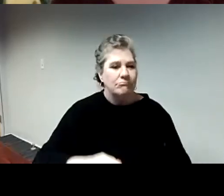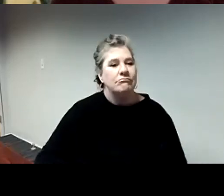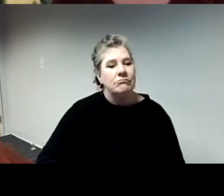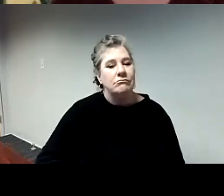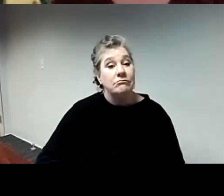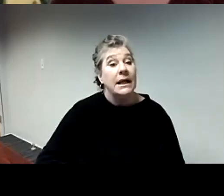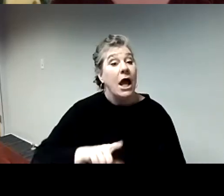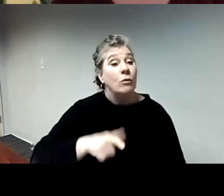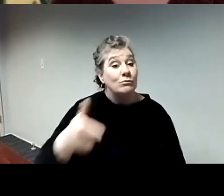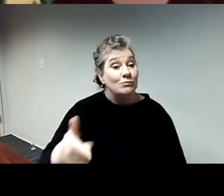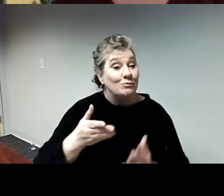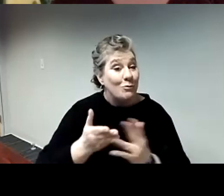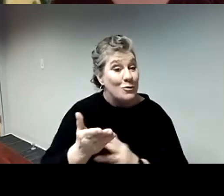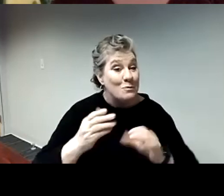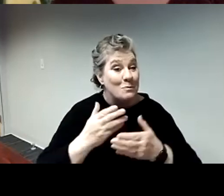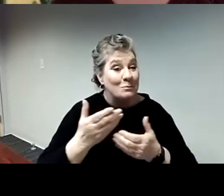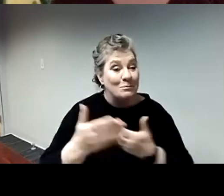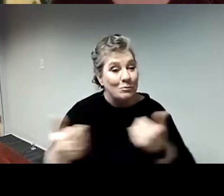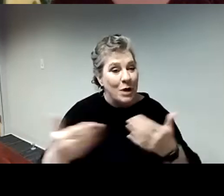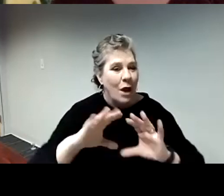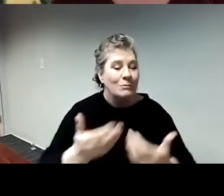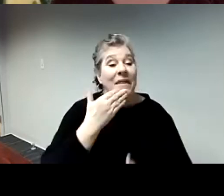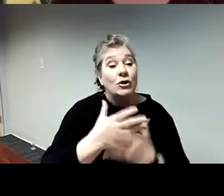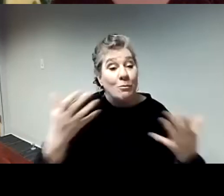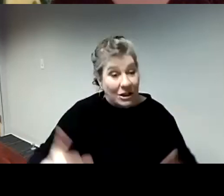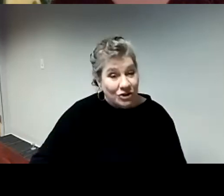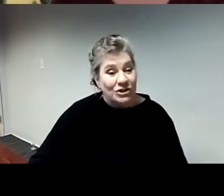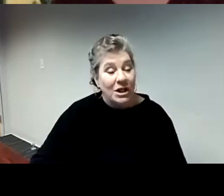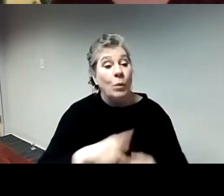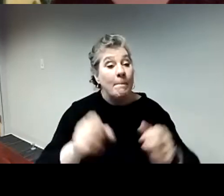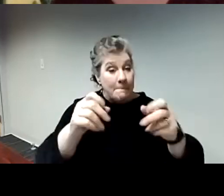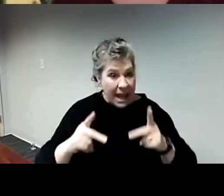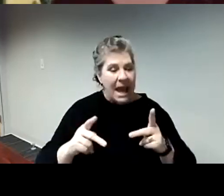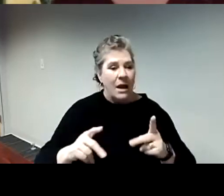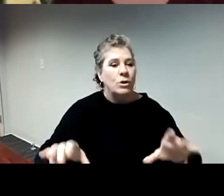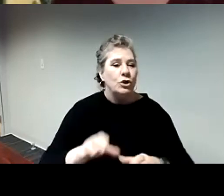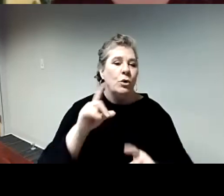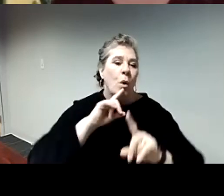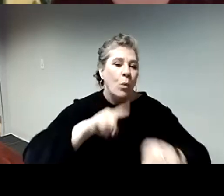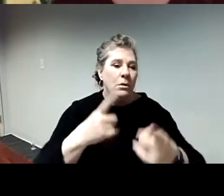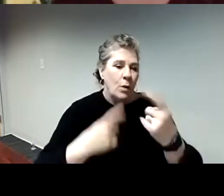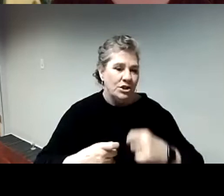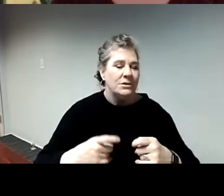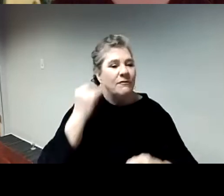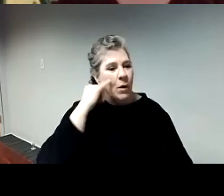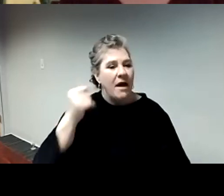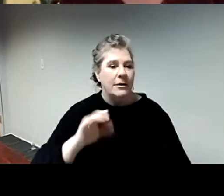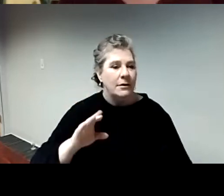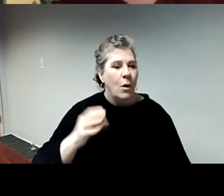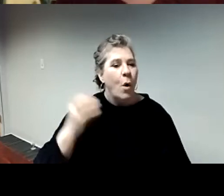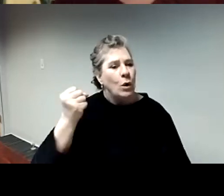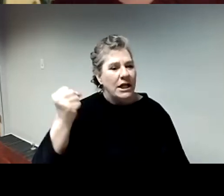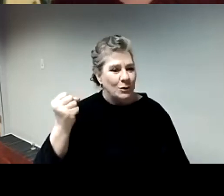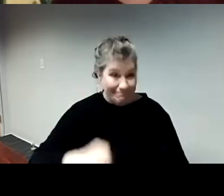now we will be going into breakout rooms. So thank you guys so much. And when we come back, we'll be doing the Q&A. So if you have any questions, make sure to hold on to